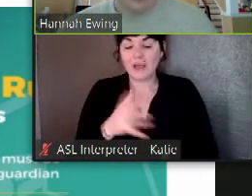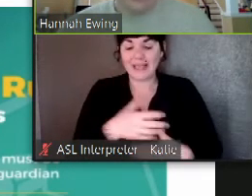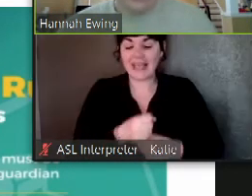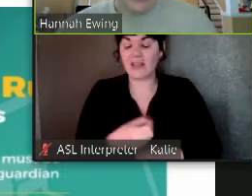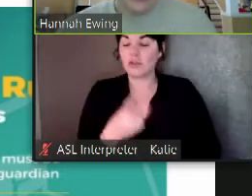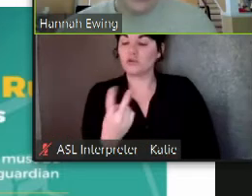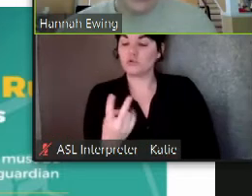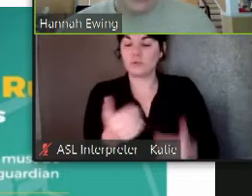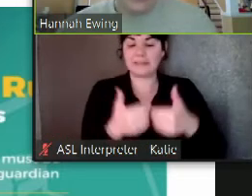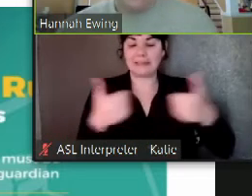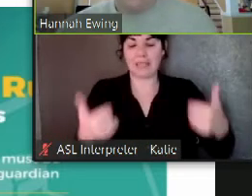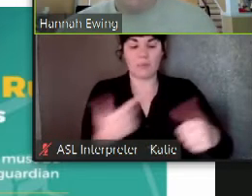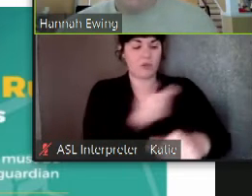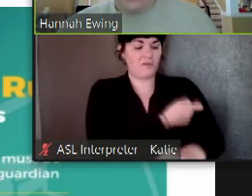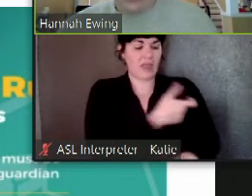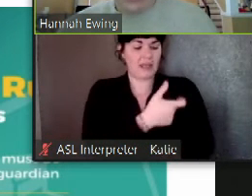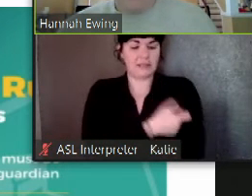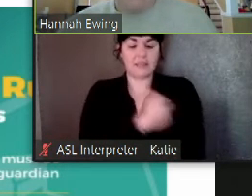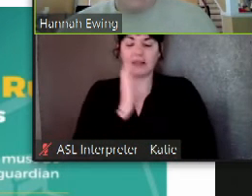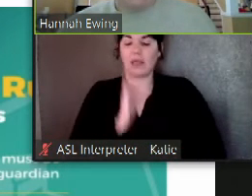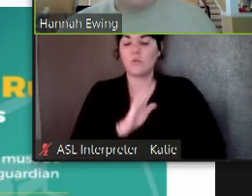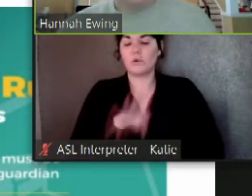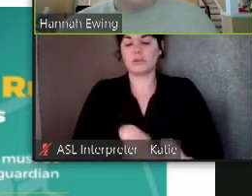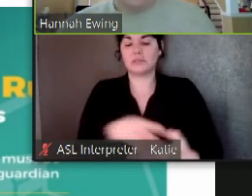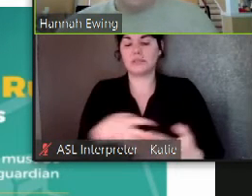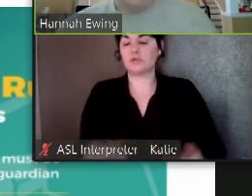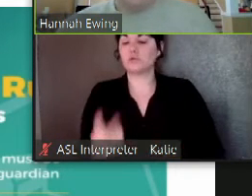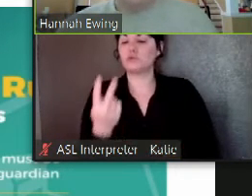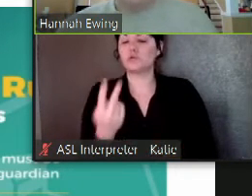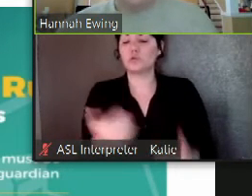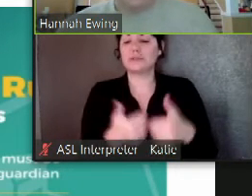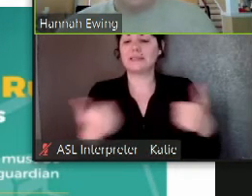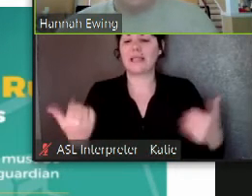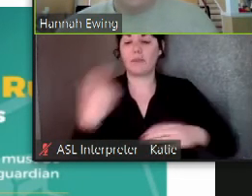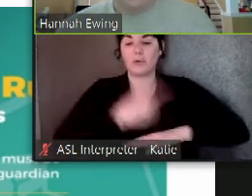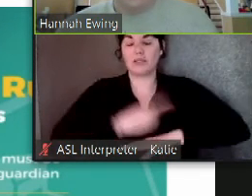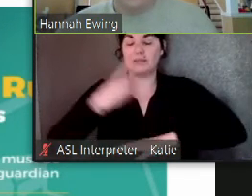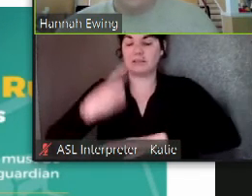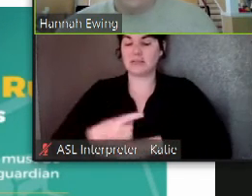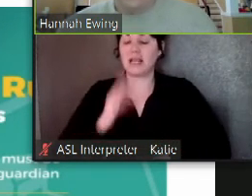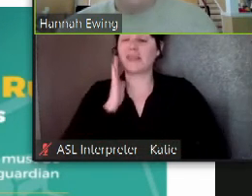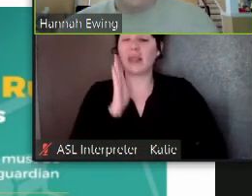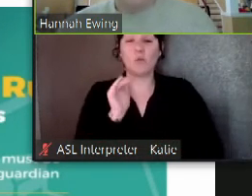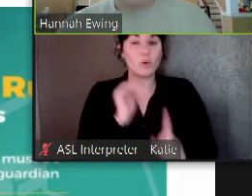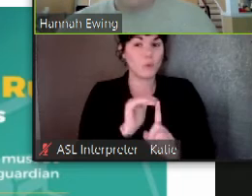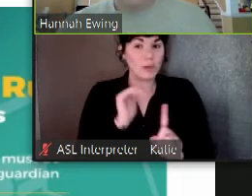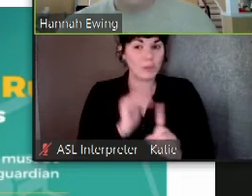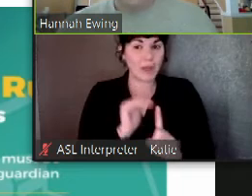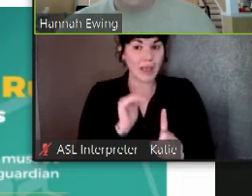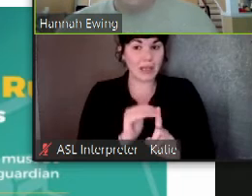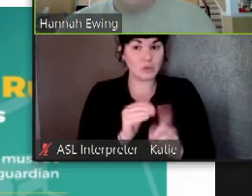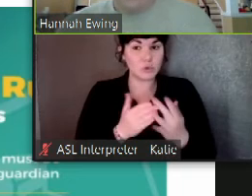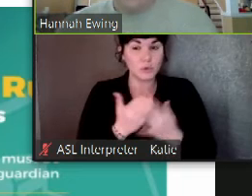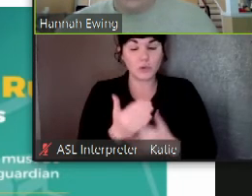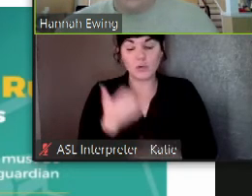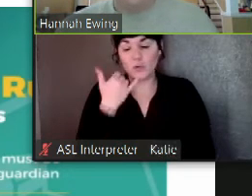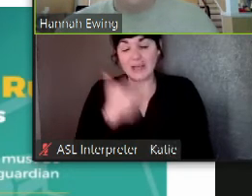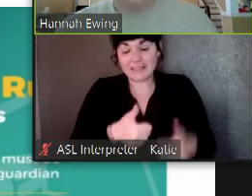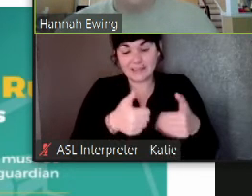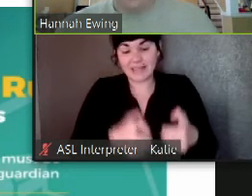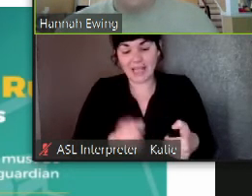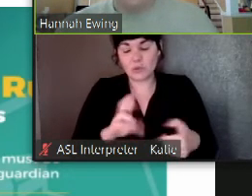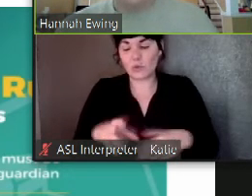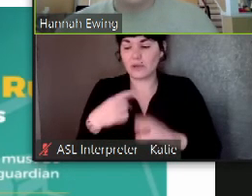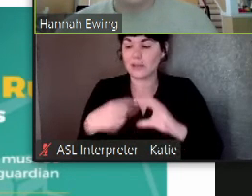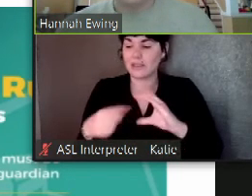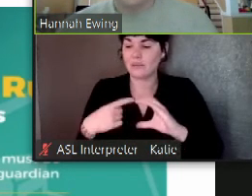different appointment dates, and they will be sending reminders via email or text message. And we have a couple new vaccination rules